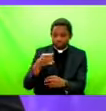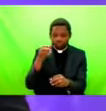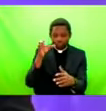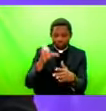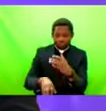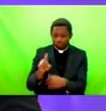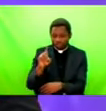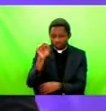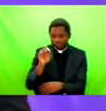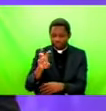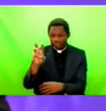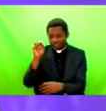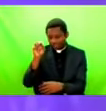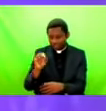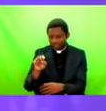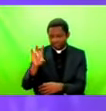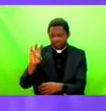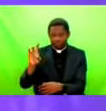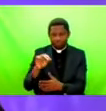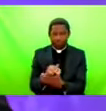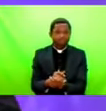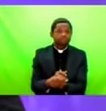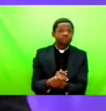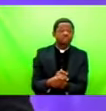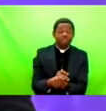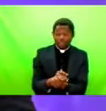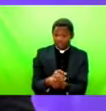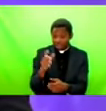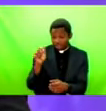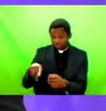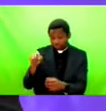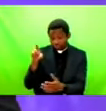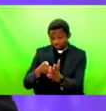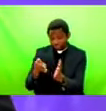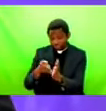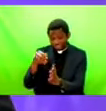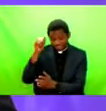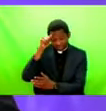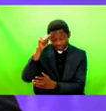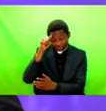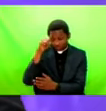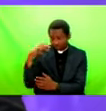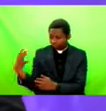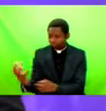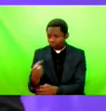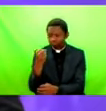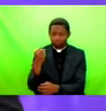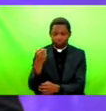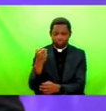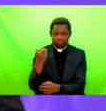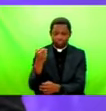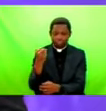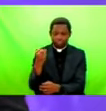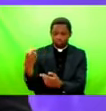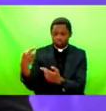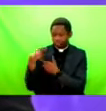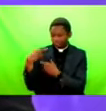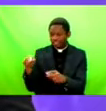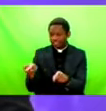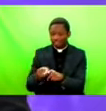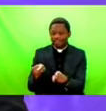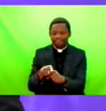7. Apostle Dr. Amos Jimmy Makin took over the mantle as director of the